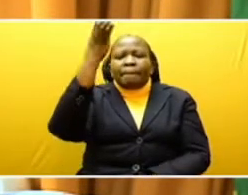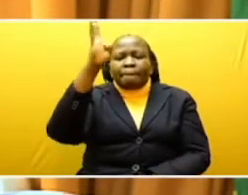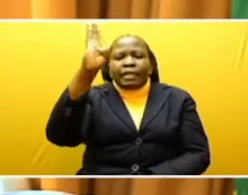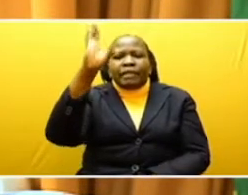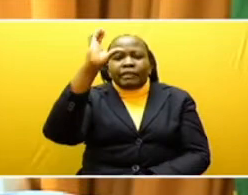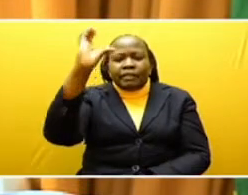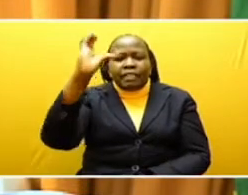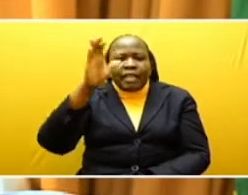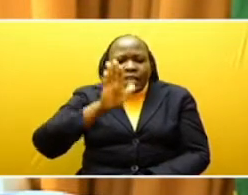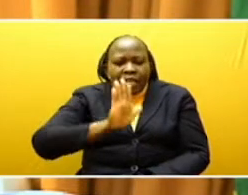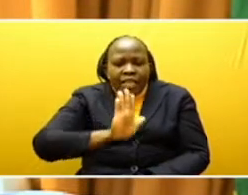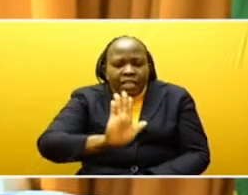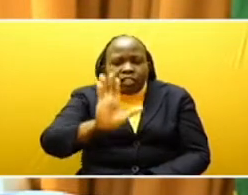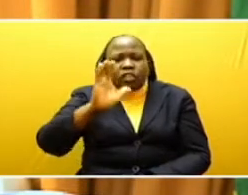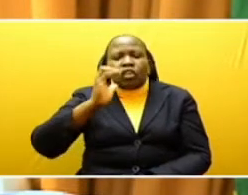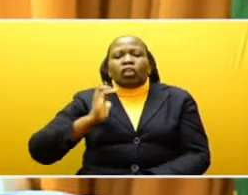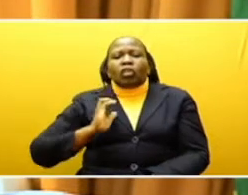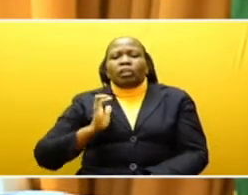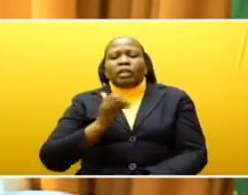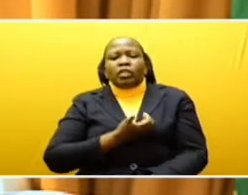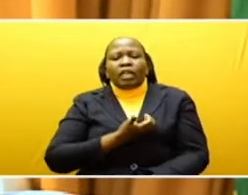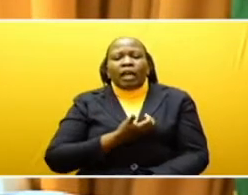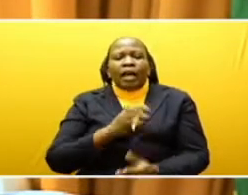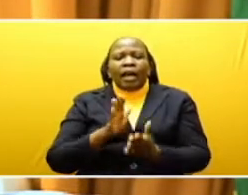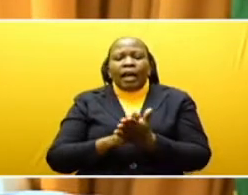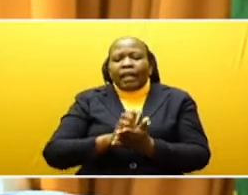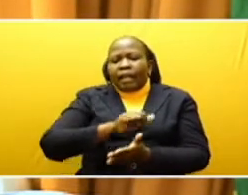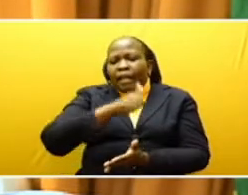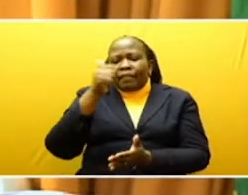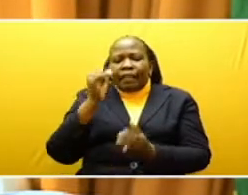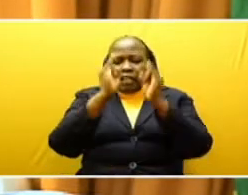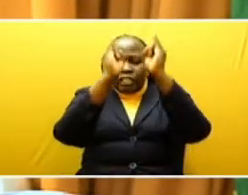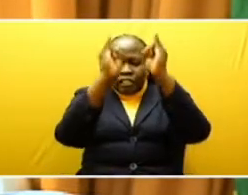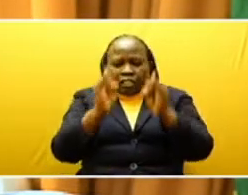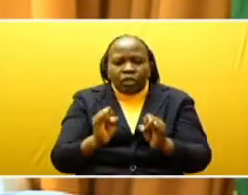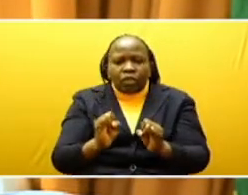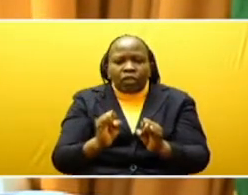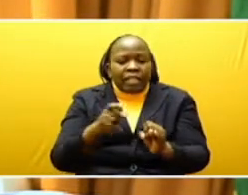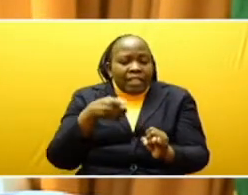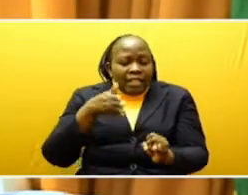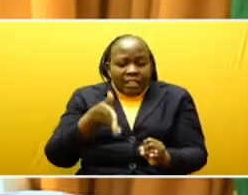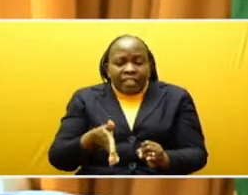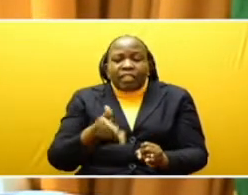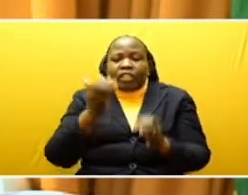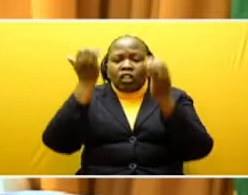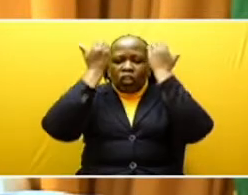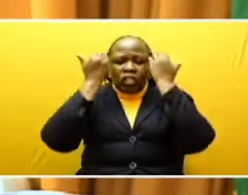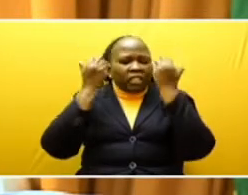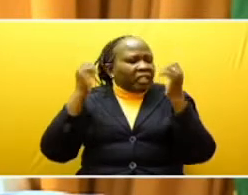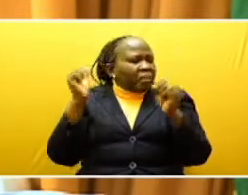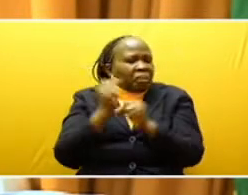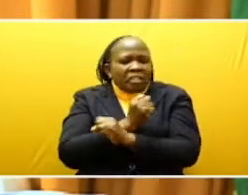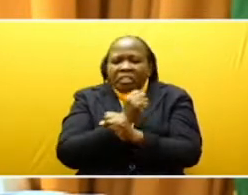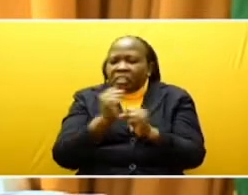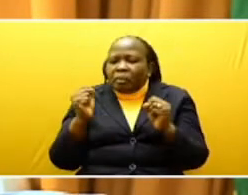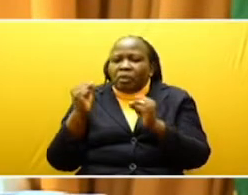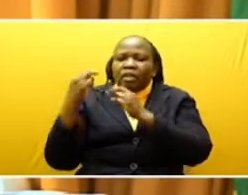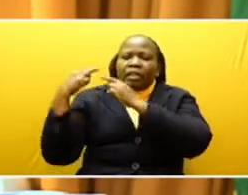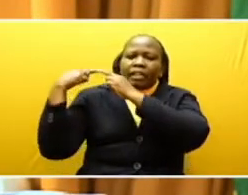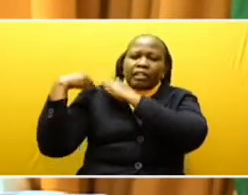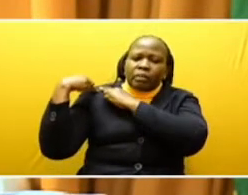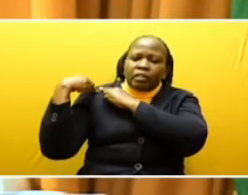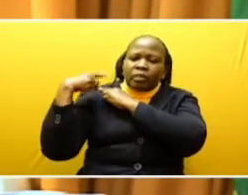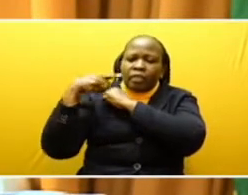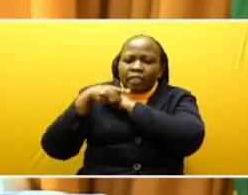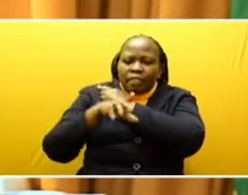commissioners, and other internal organs. This court will not be drawn into this